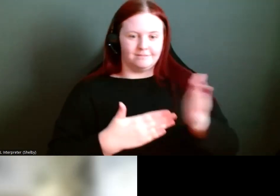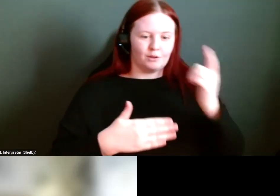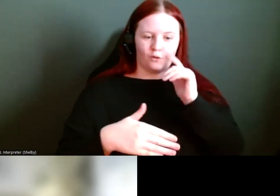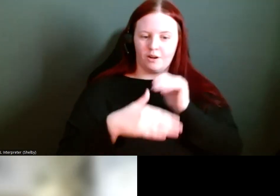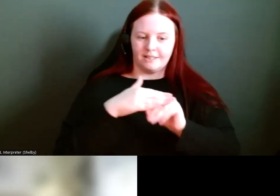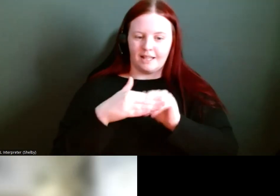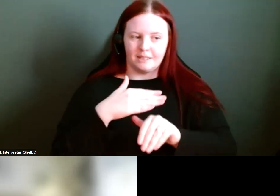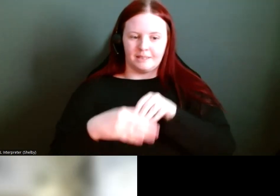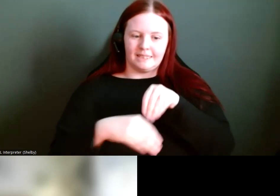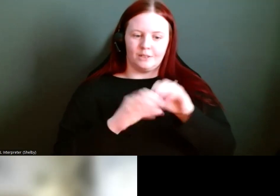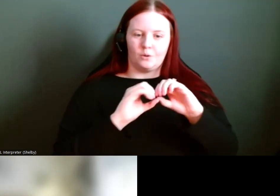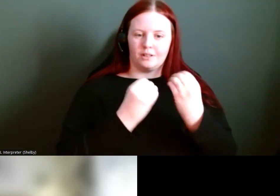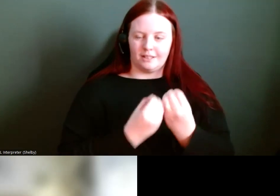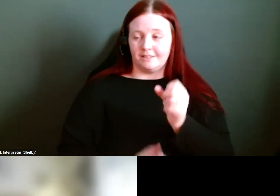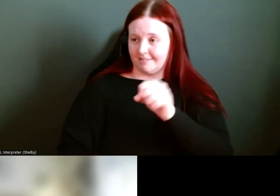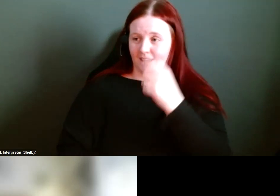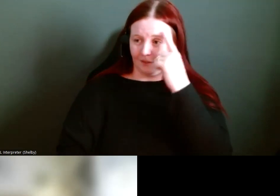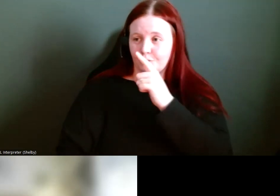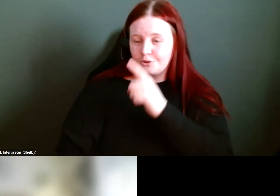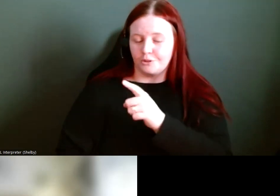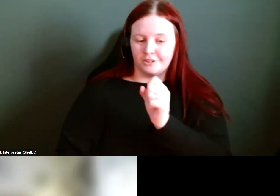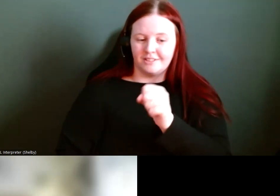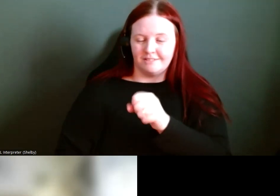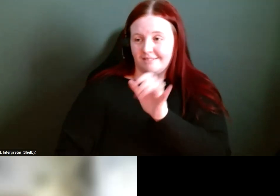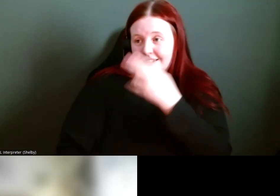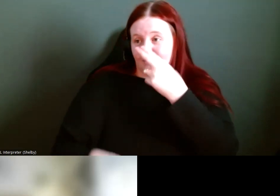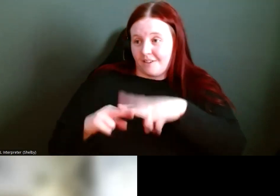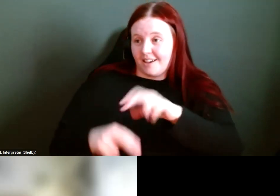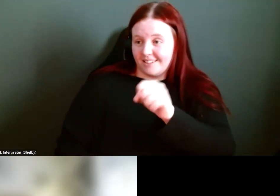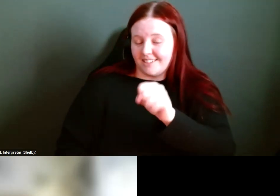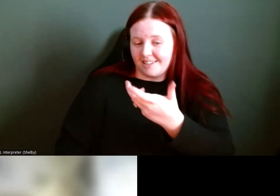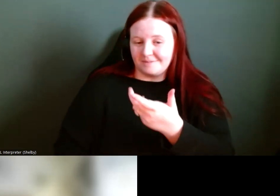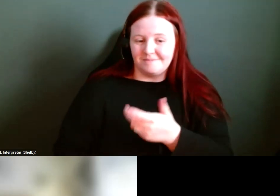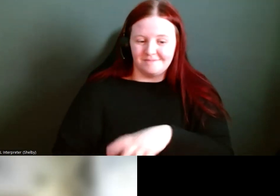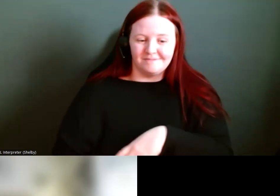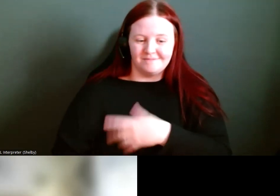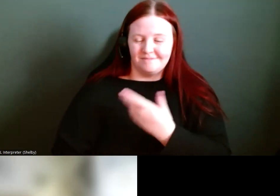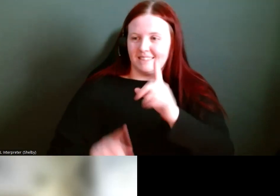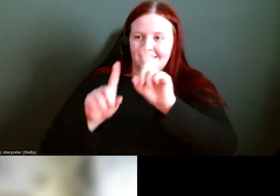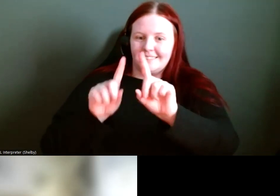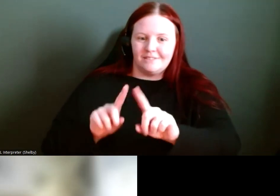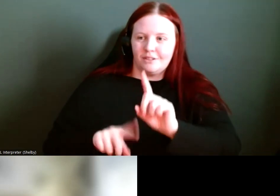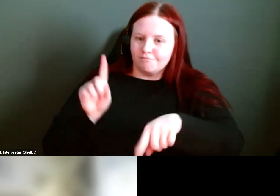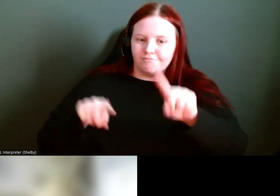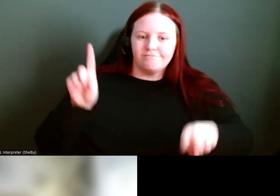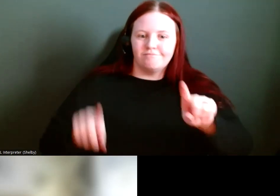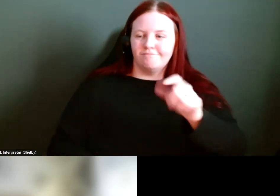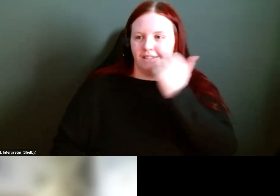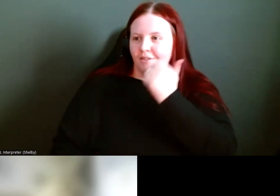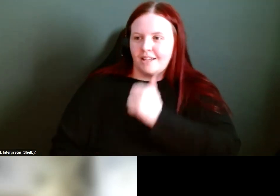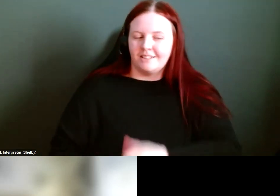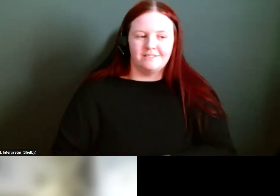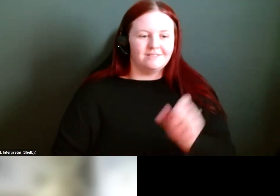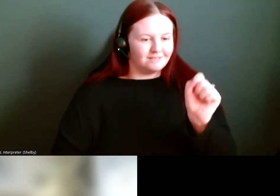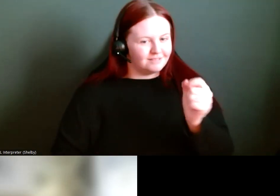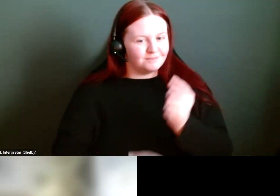in organizations. Absolutely, which is the fun part. Yep, you get Yeah, something different every time.